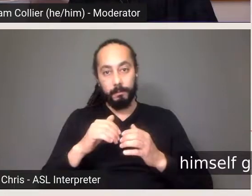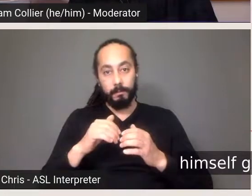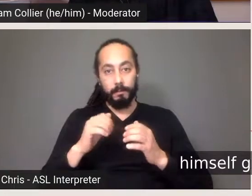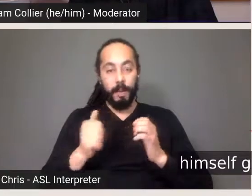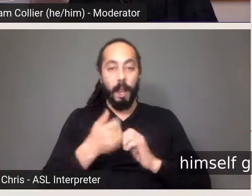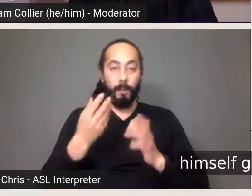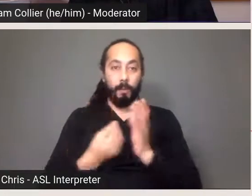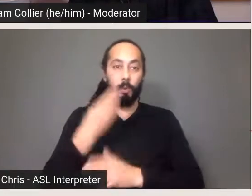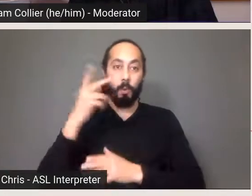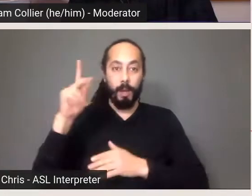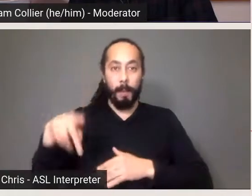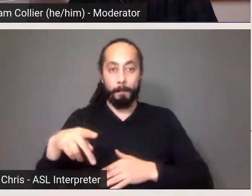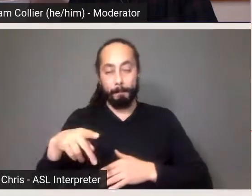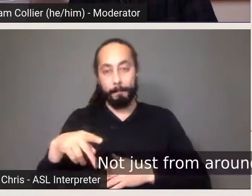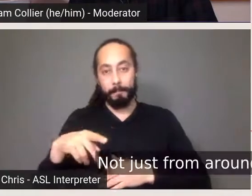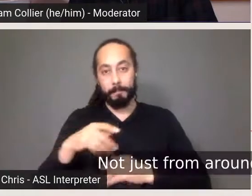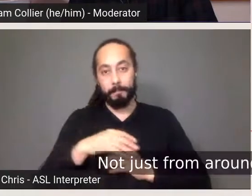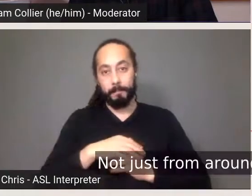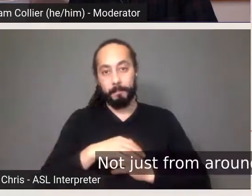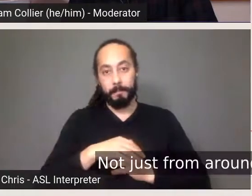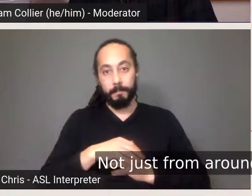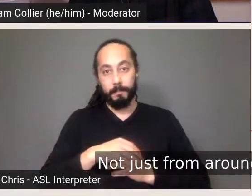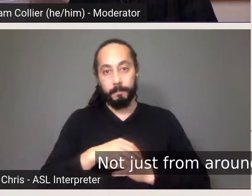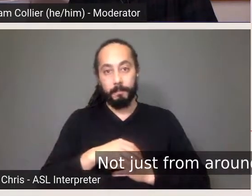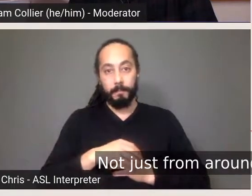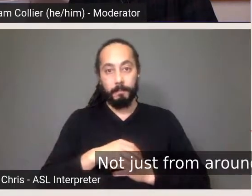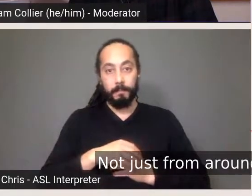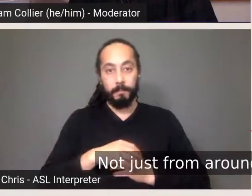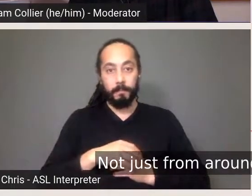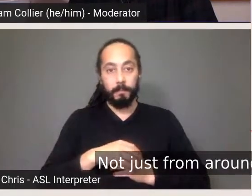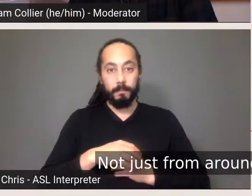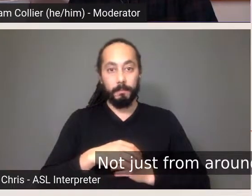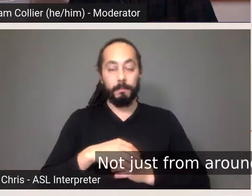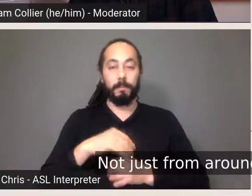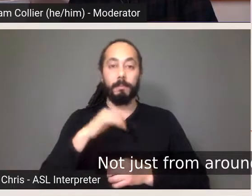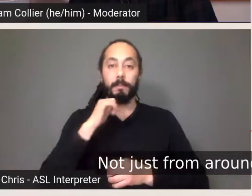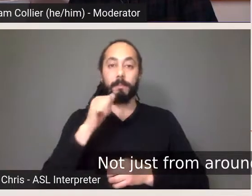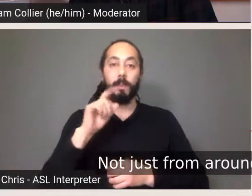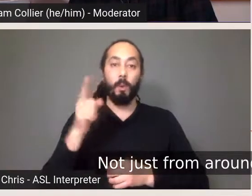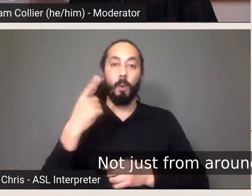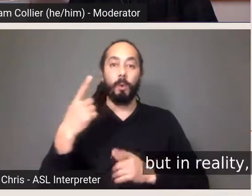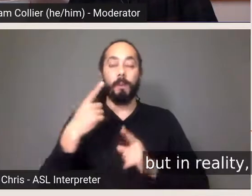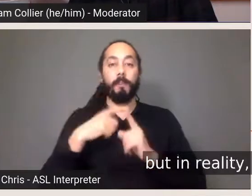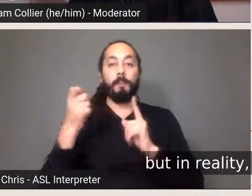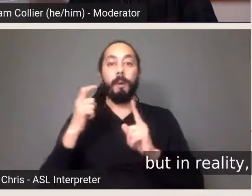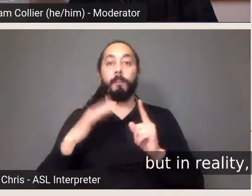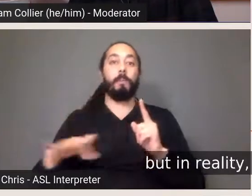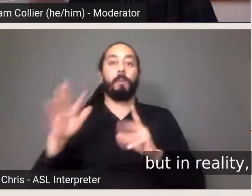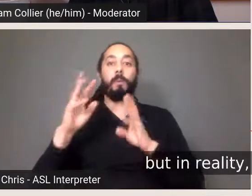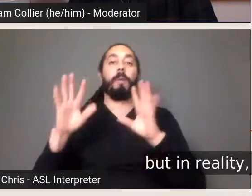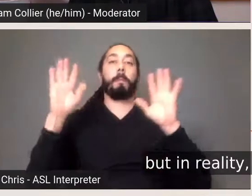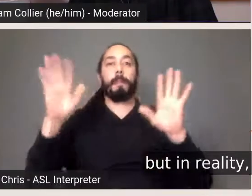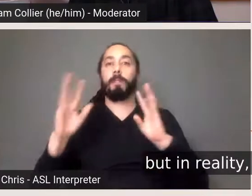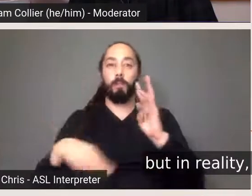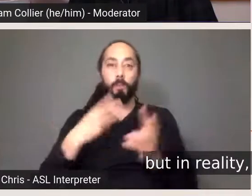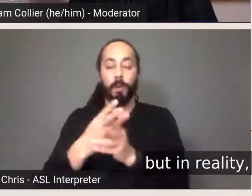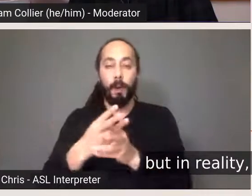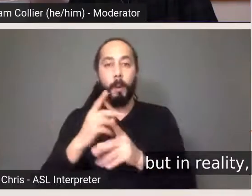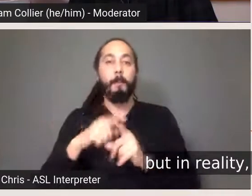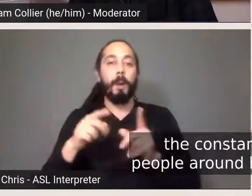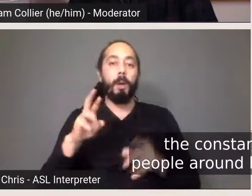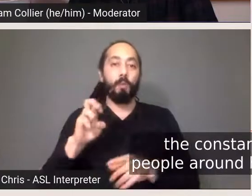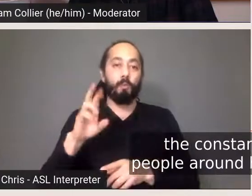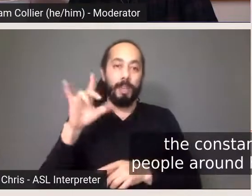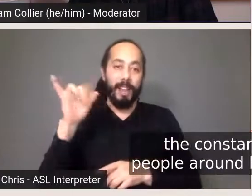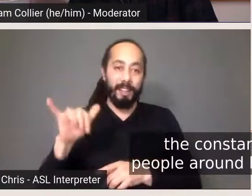himself growing up. Not just from around the fantastic world, but in reality surrounded